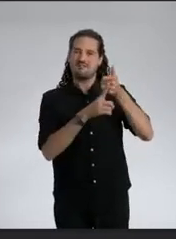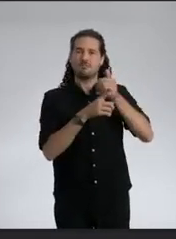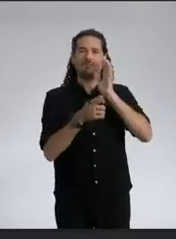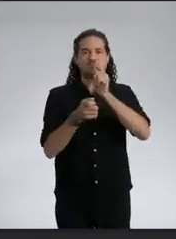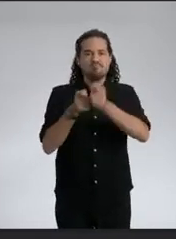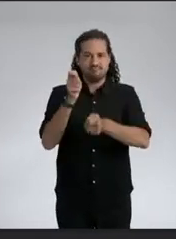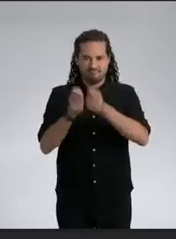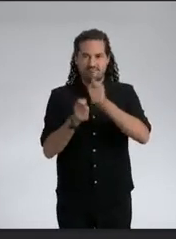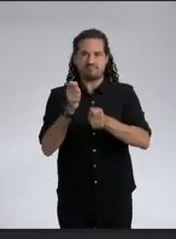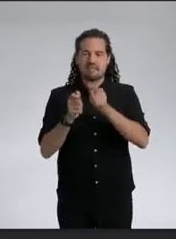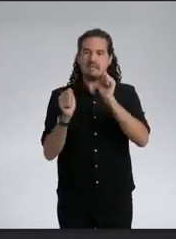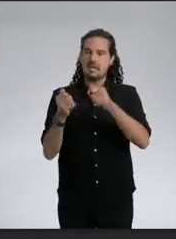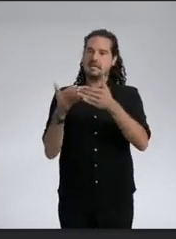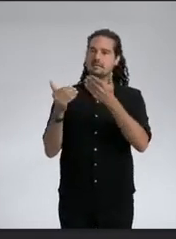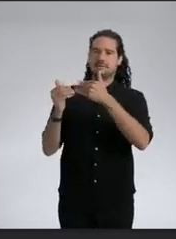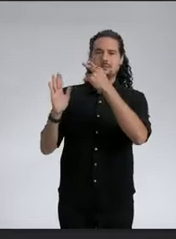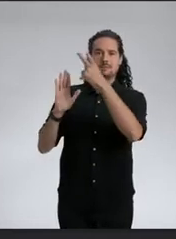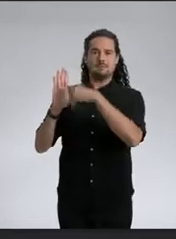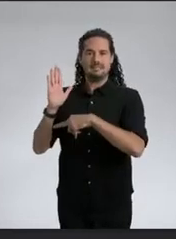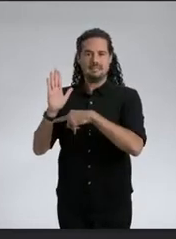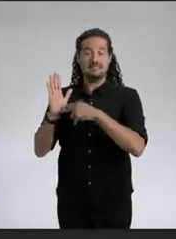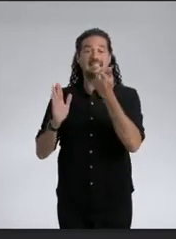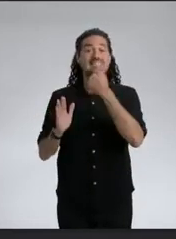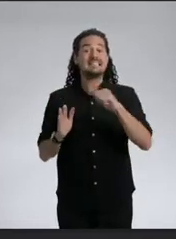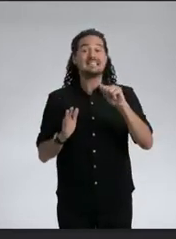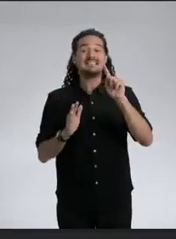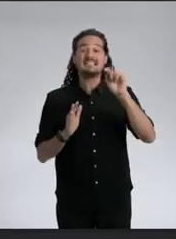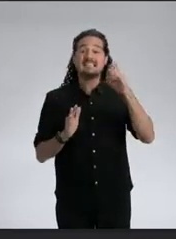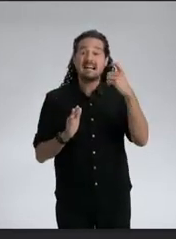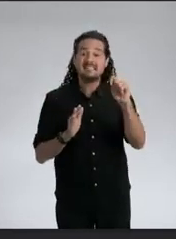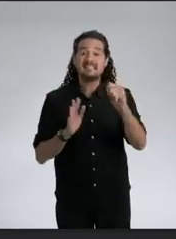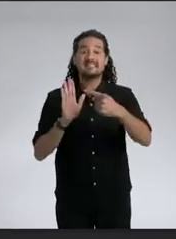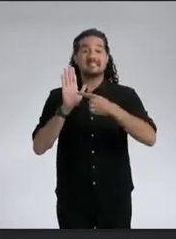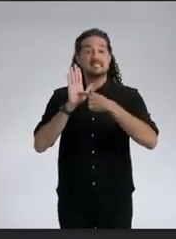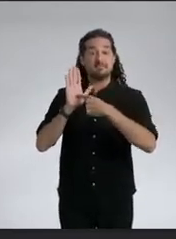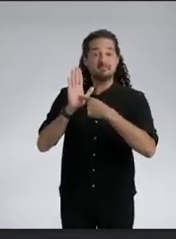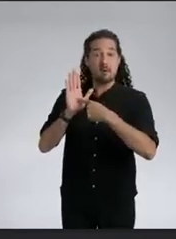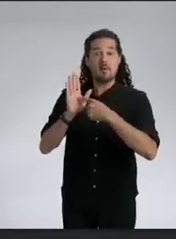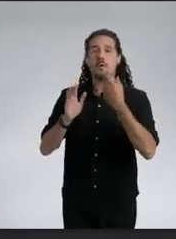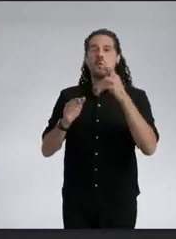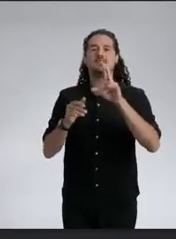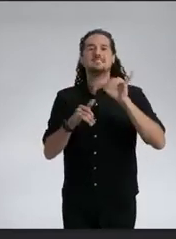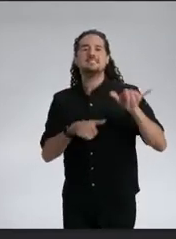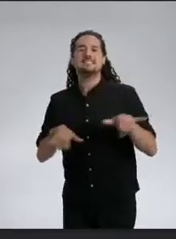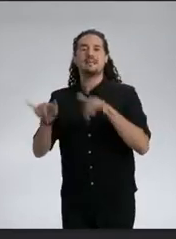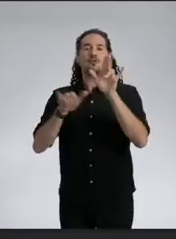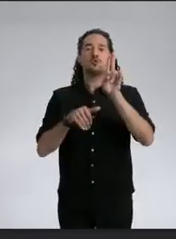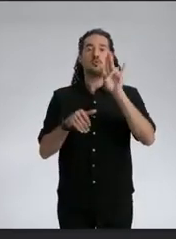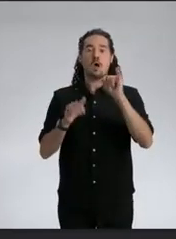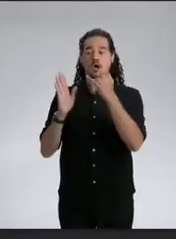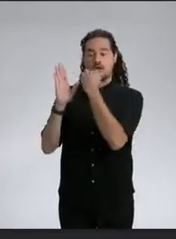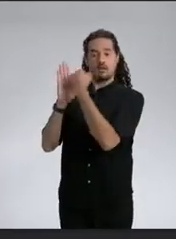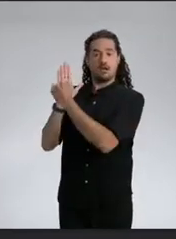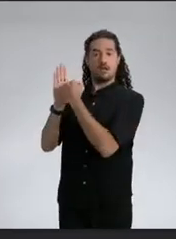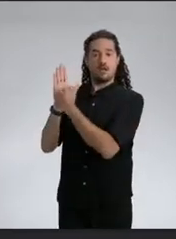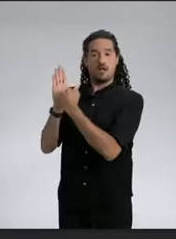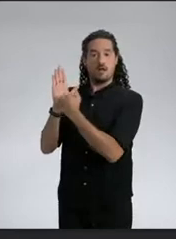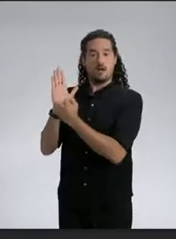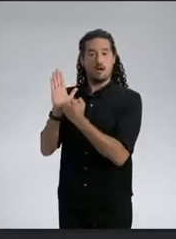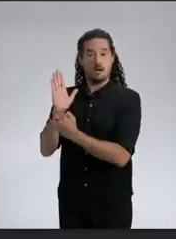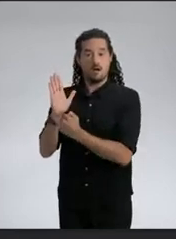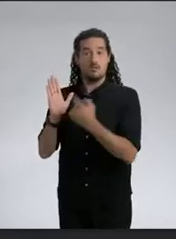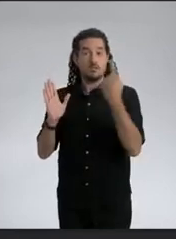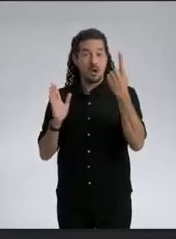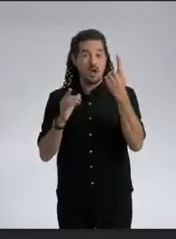text, symbols, and even standard UI like separators. So with just one line of code, you can